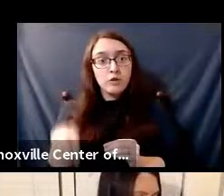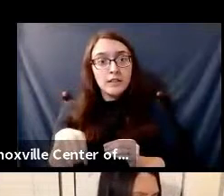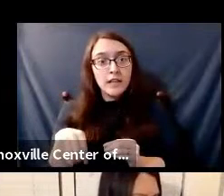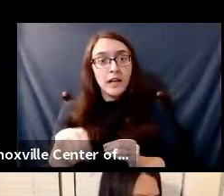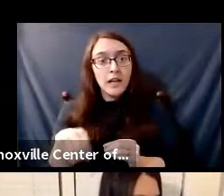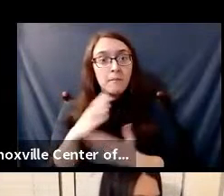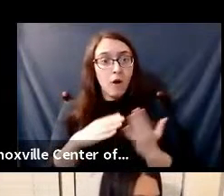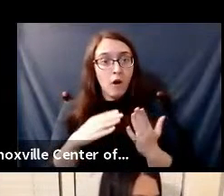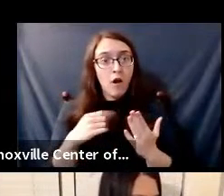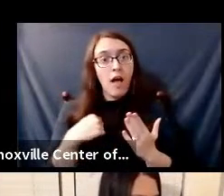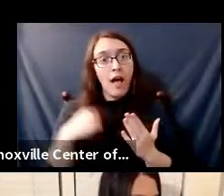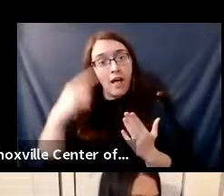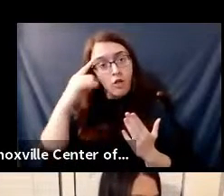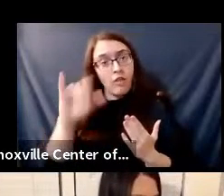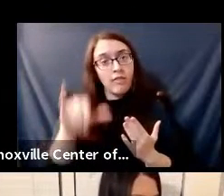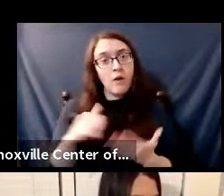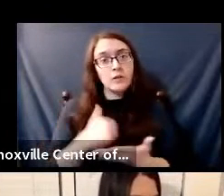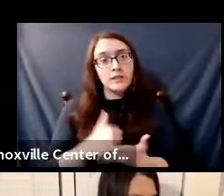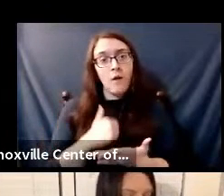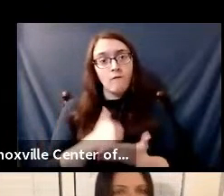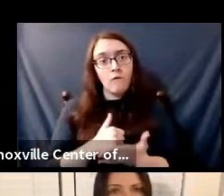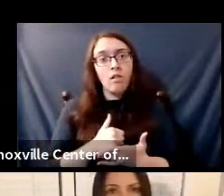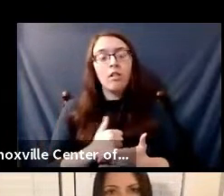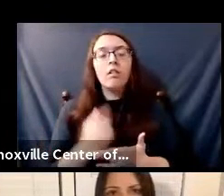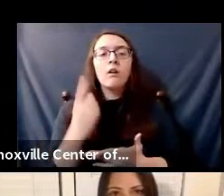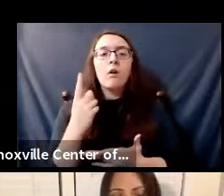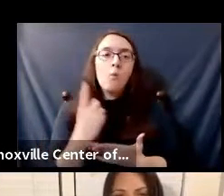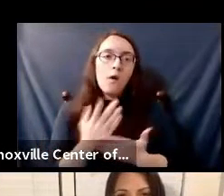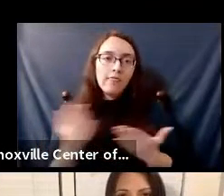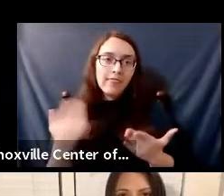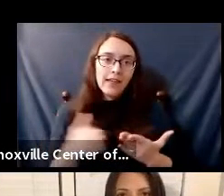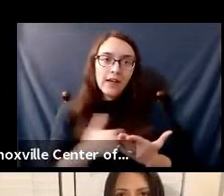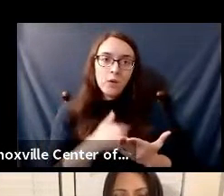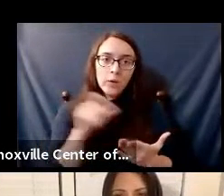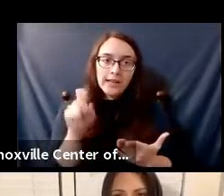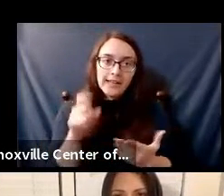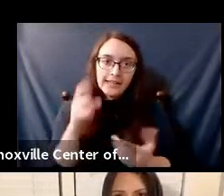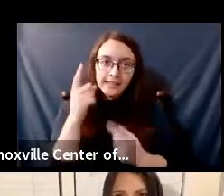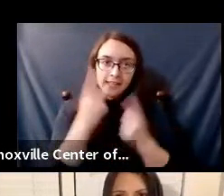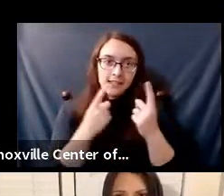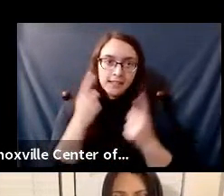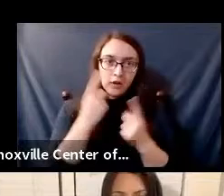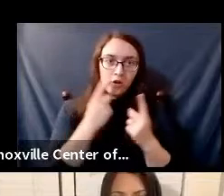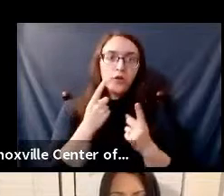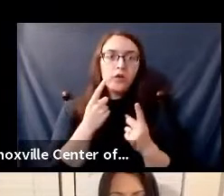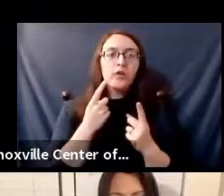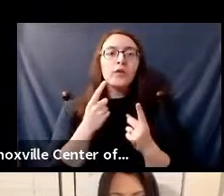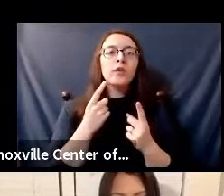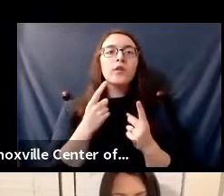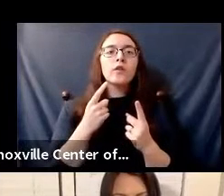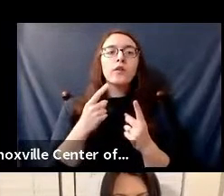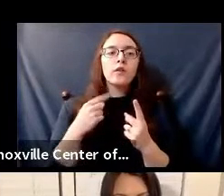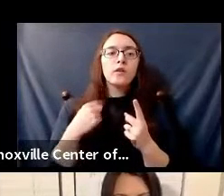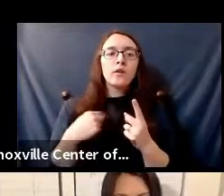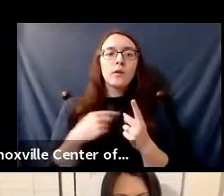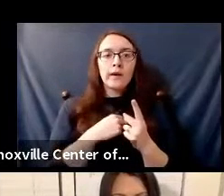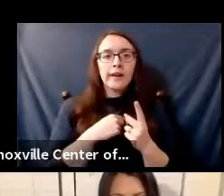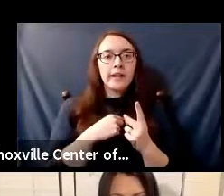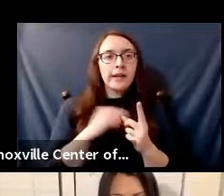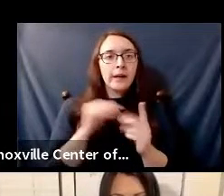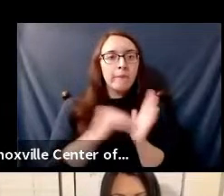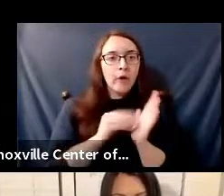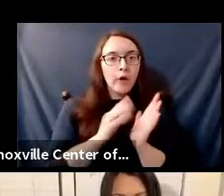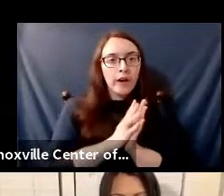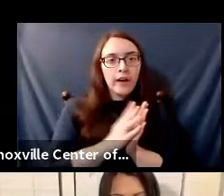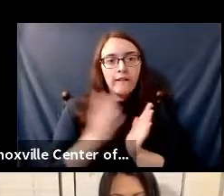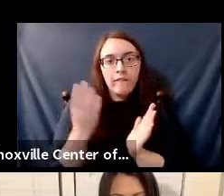50% piece. I found that to be very helpful. One thing I think we need to think about as we're putting ourselves, whether it be 14 or 28